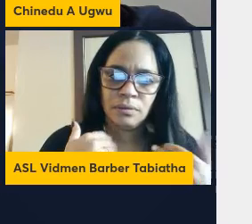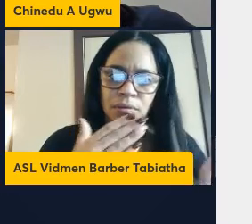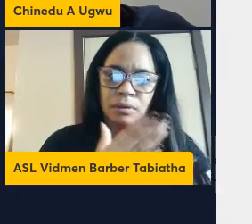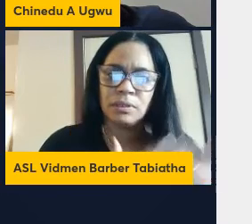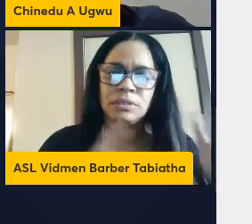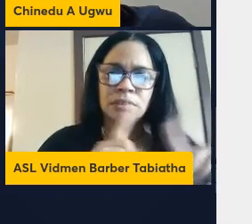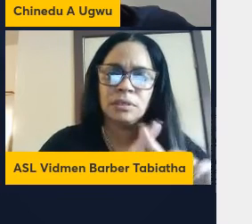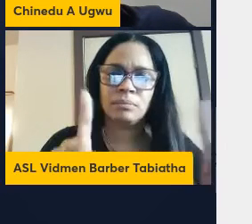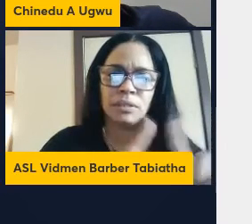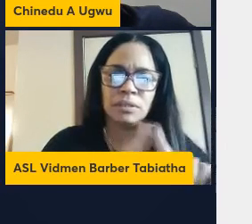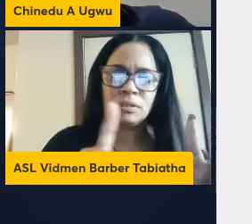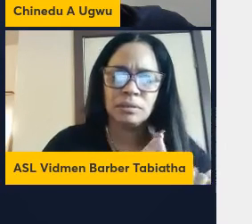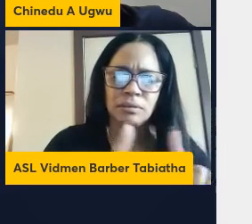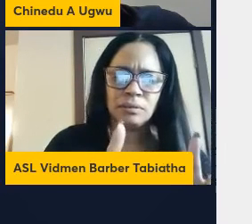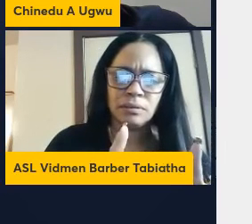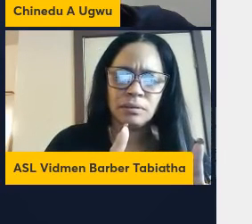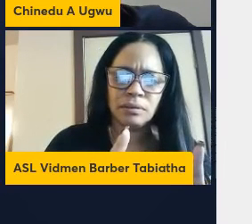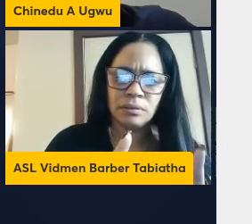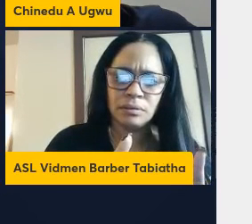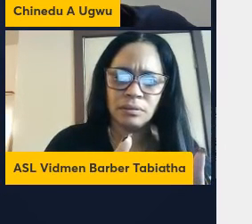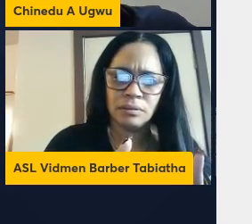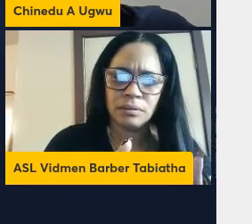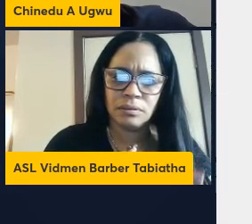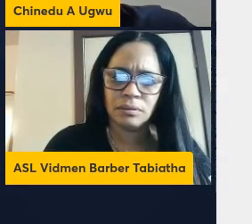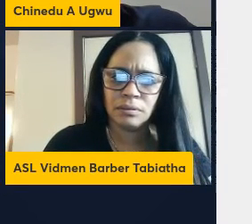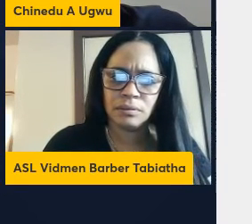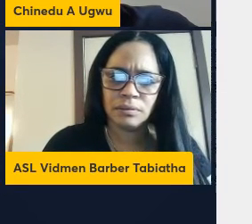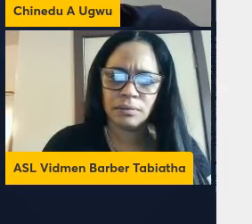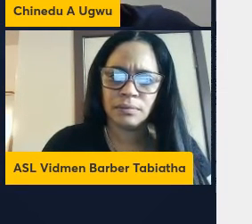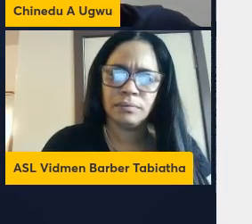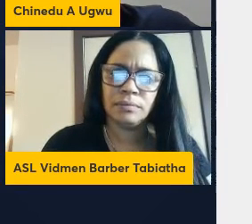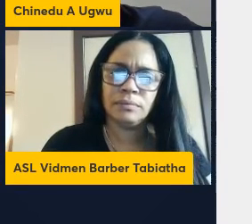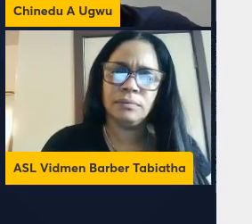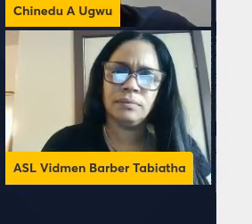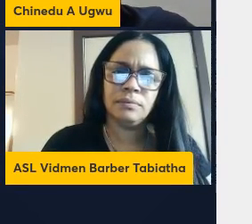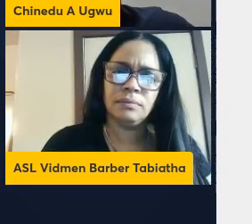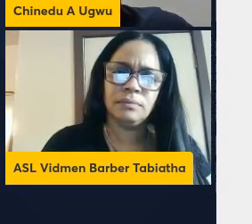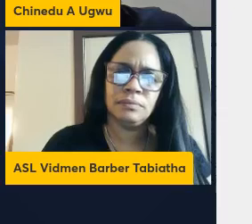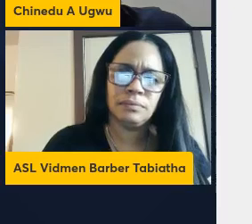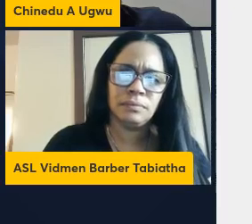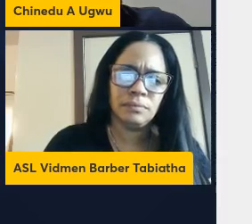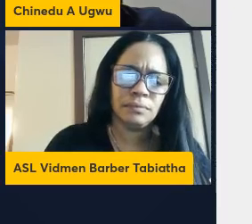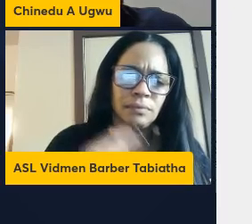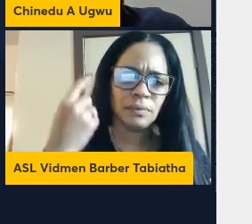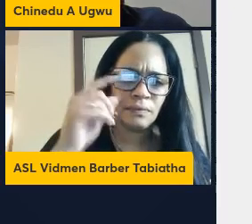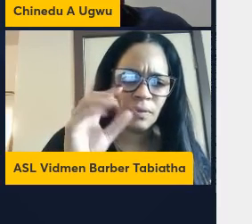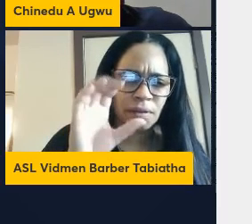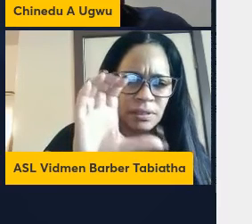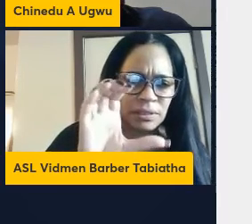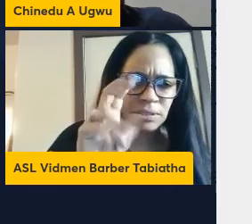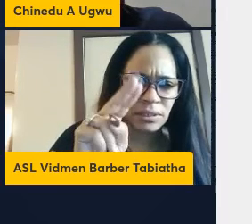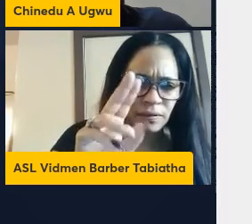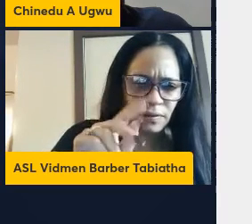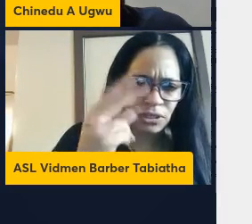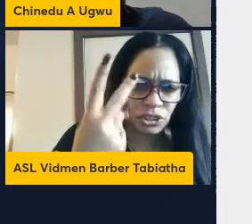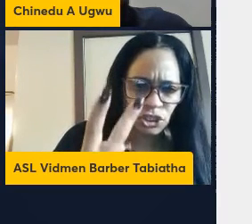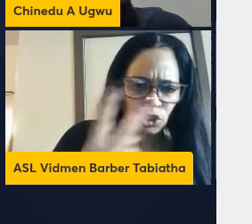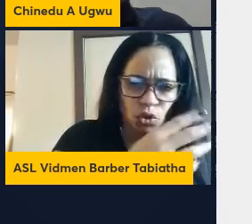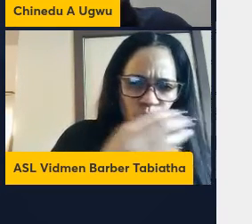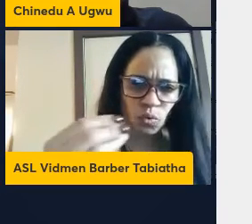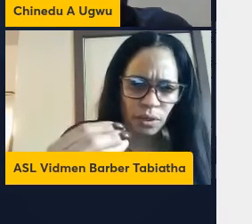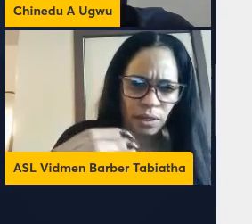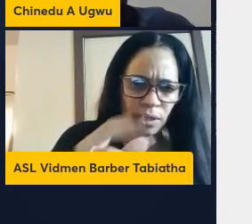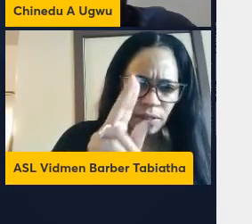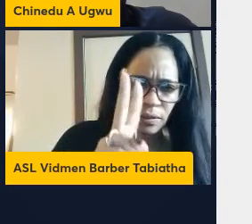the different variants of SARS-CoV-2. So look at some of the DC-1-4, the beta variant, the Delta variant, and then the VA-2. And again, our